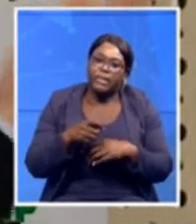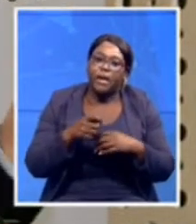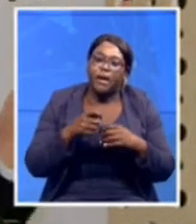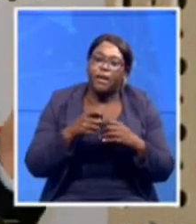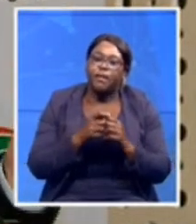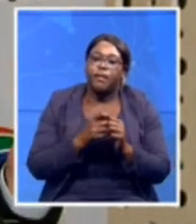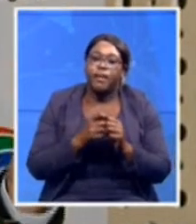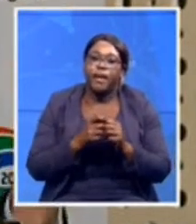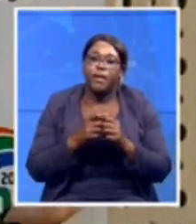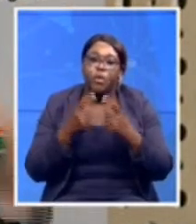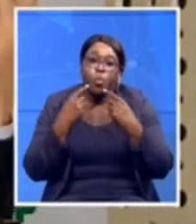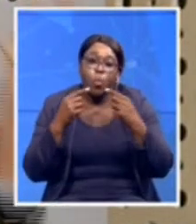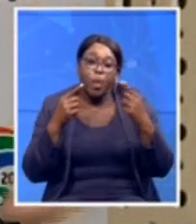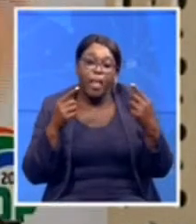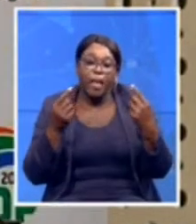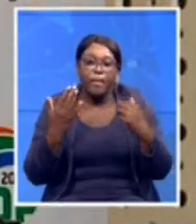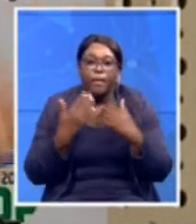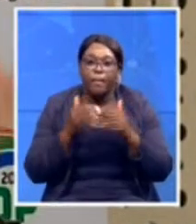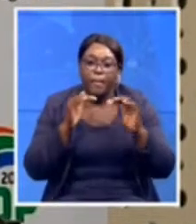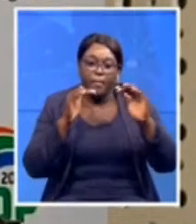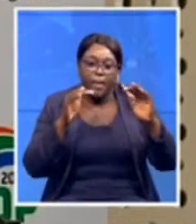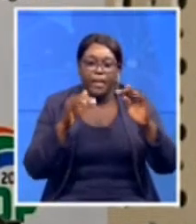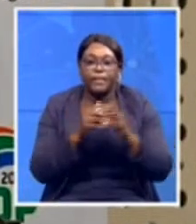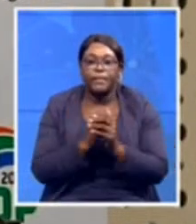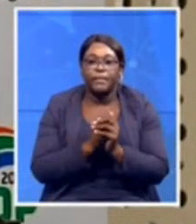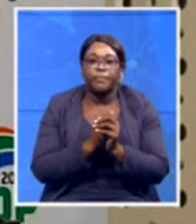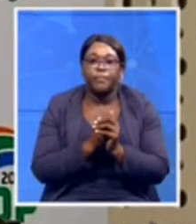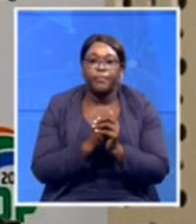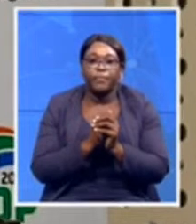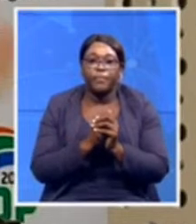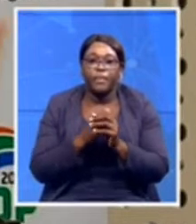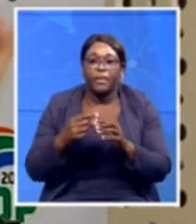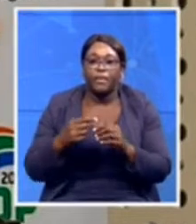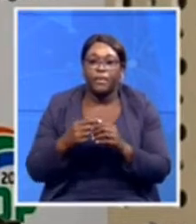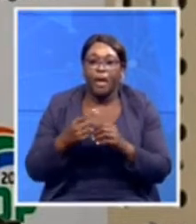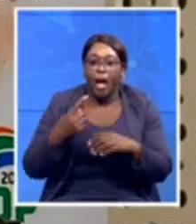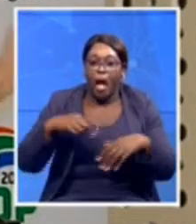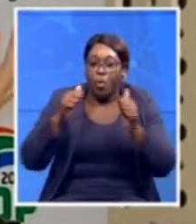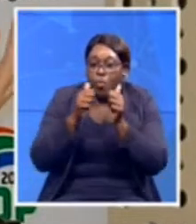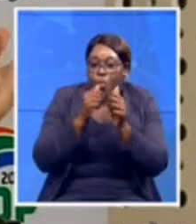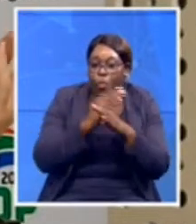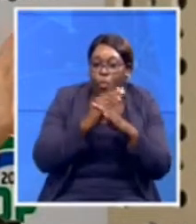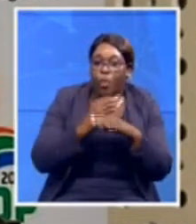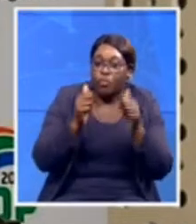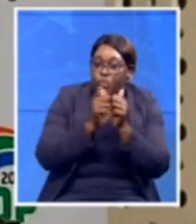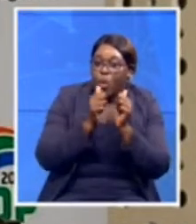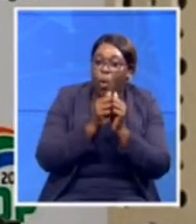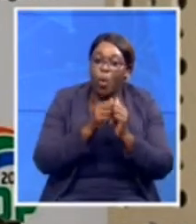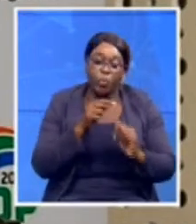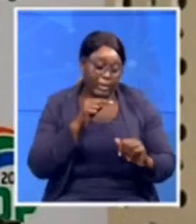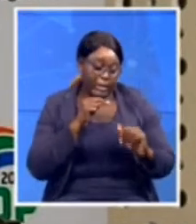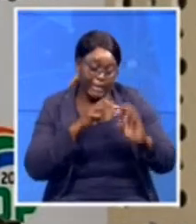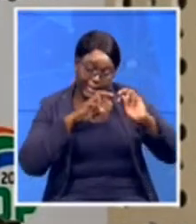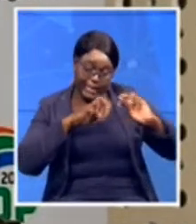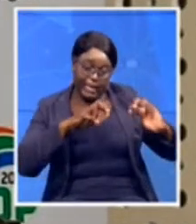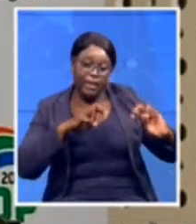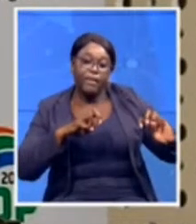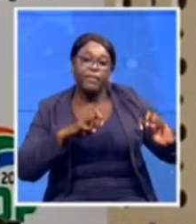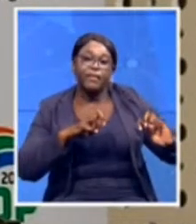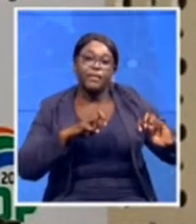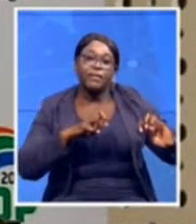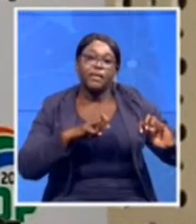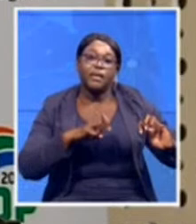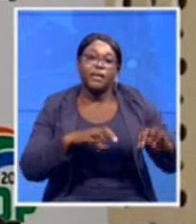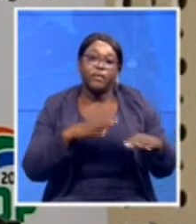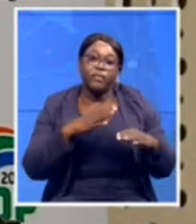will investigate. And once a case is ready to be ventilated before the Enforcement Committee, that's the avenue that we